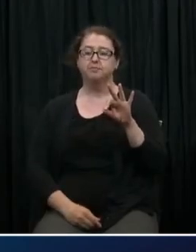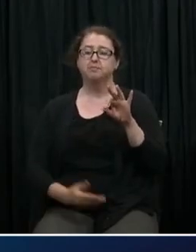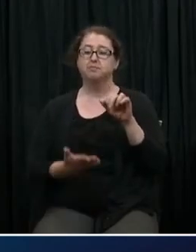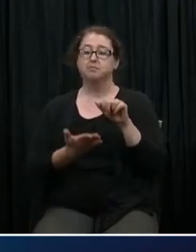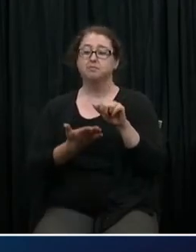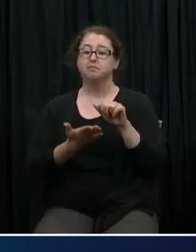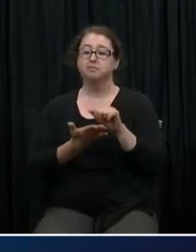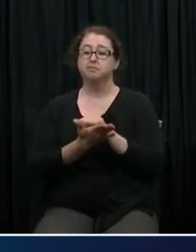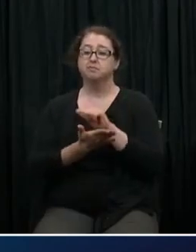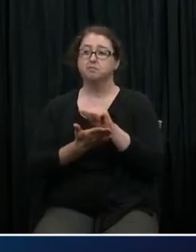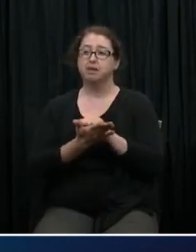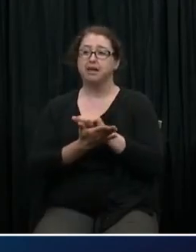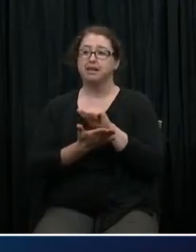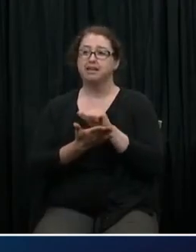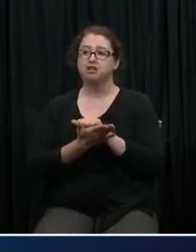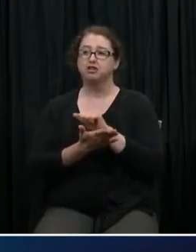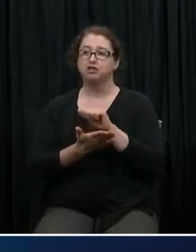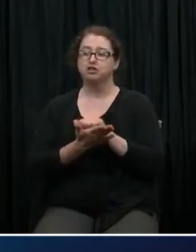page 80.